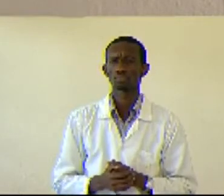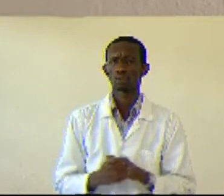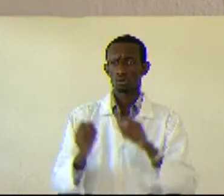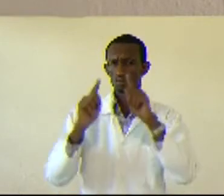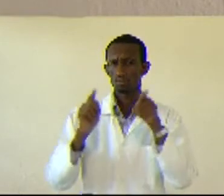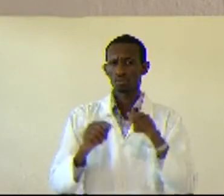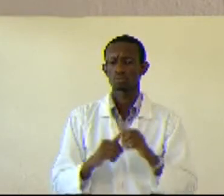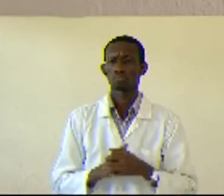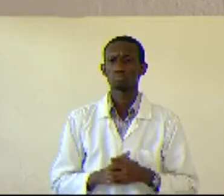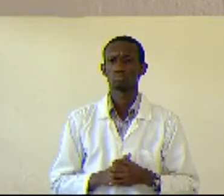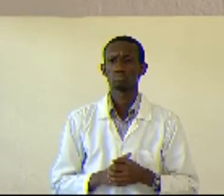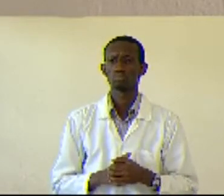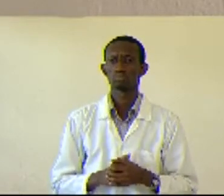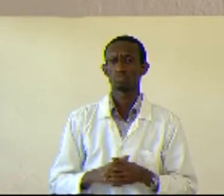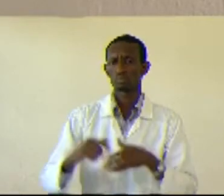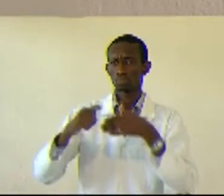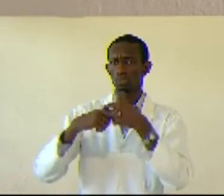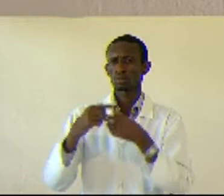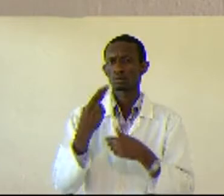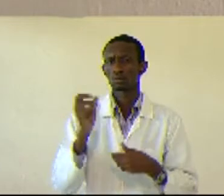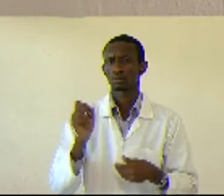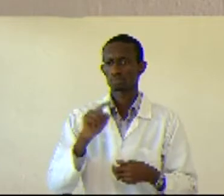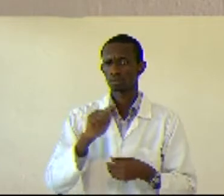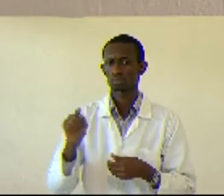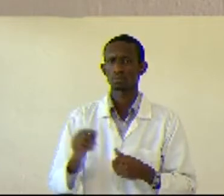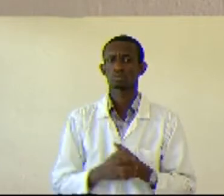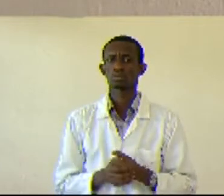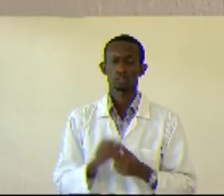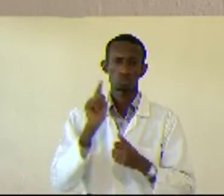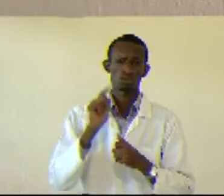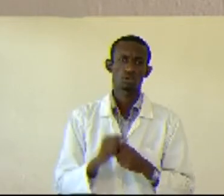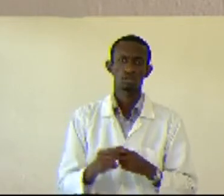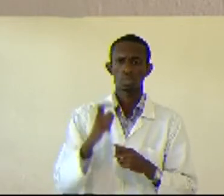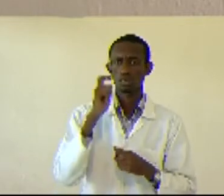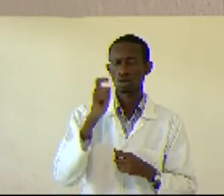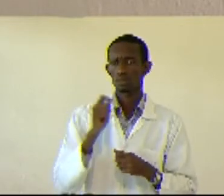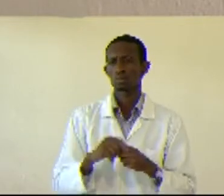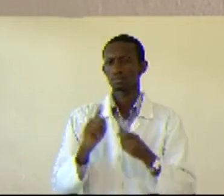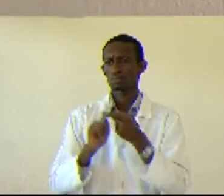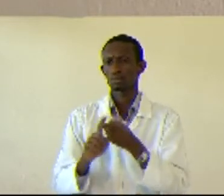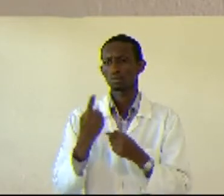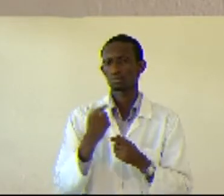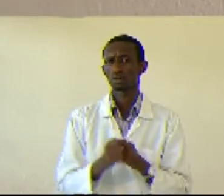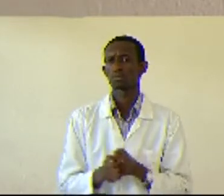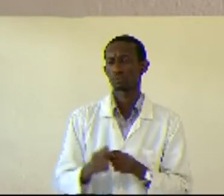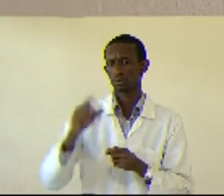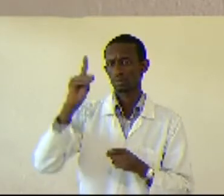Integral of minus 20 divided by x squared plus 1